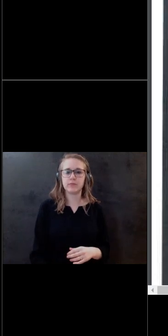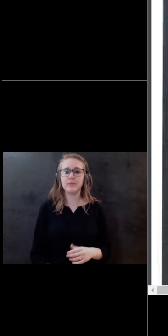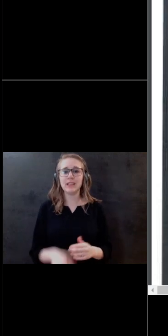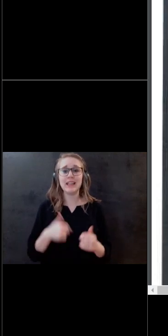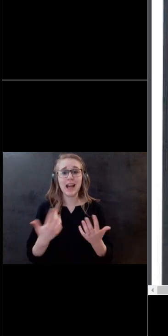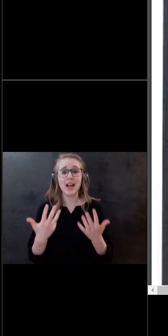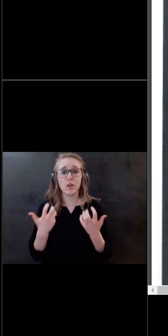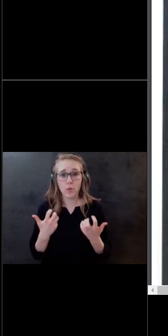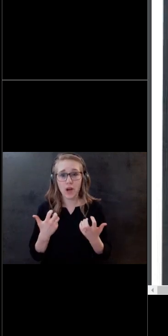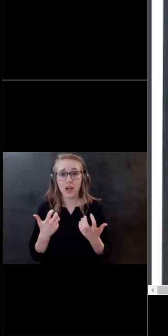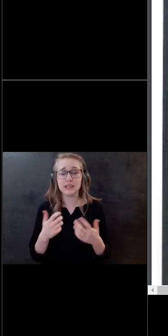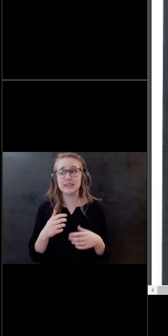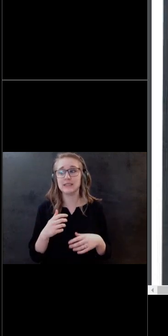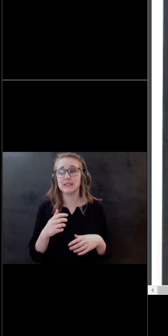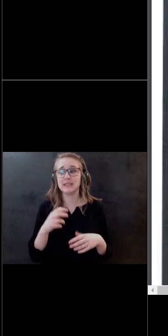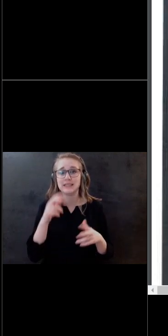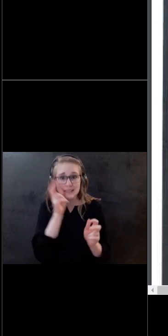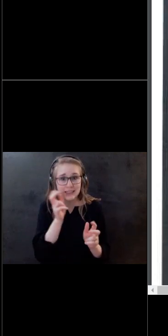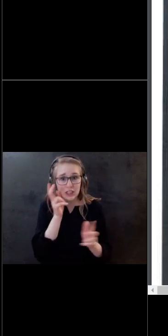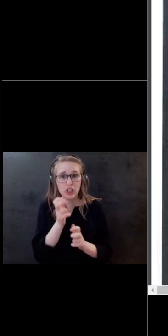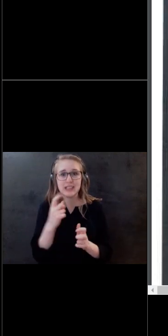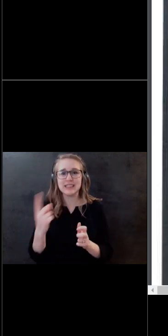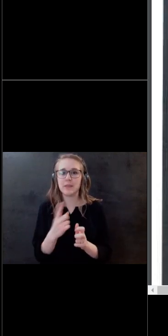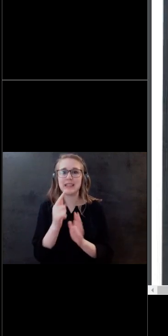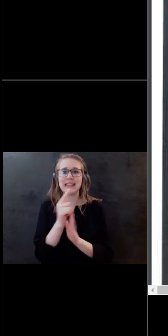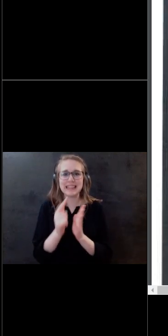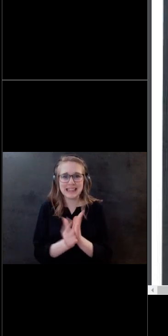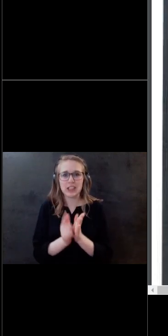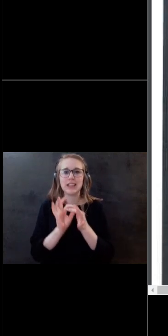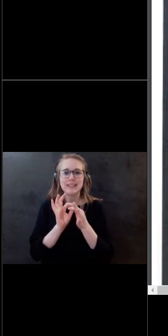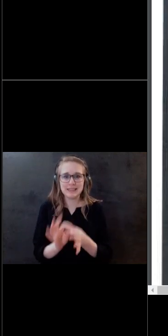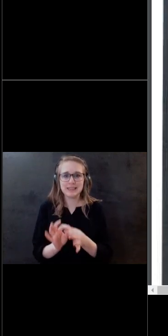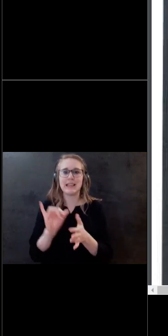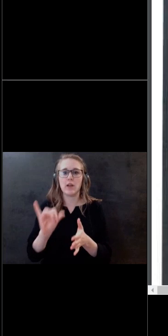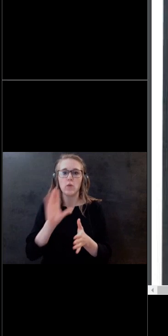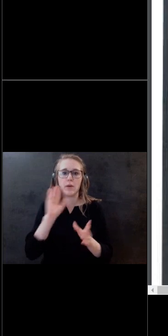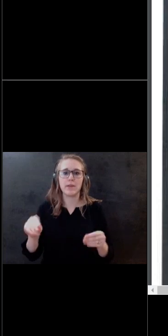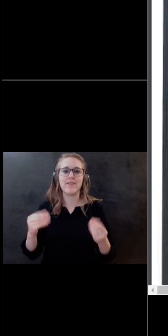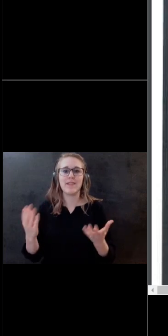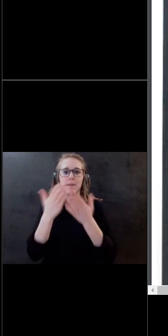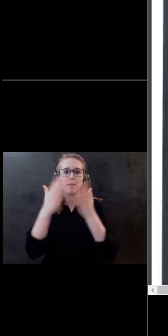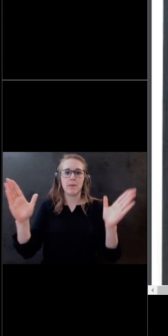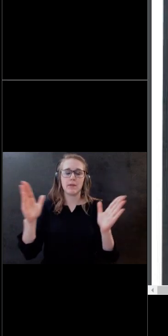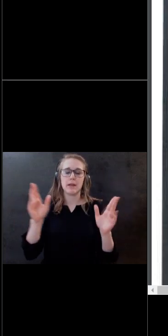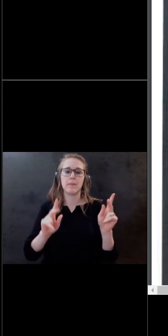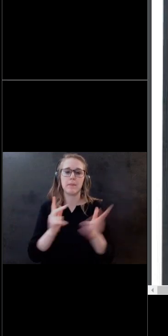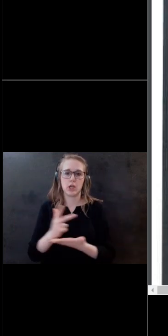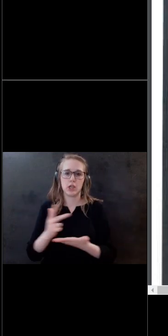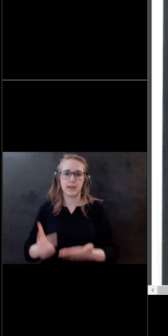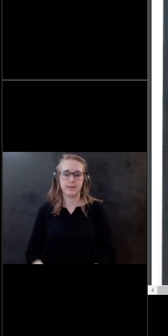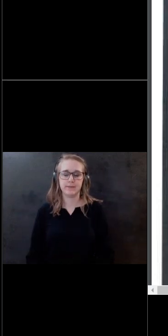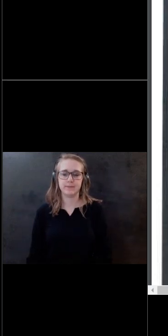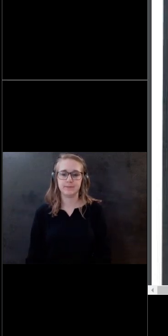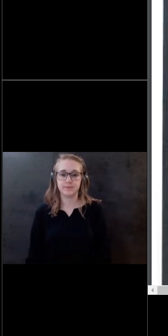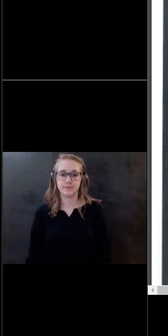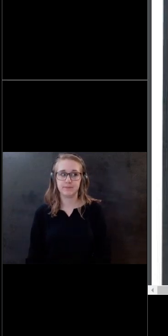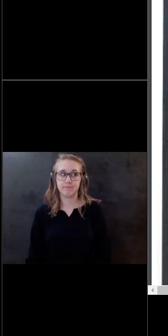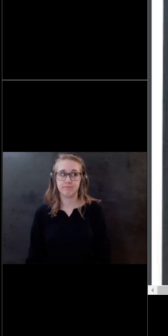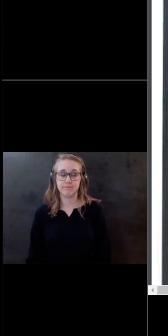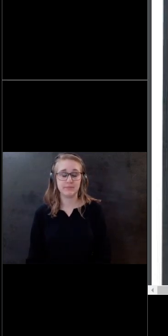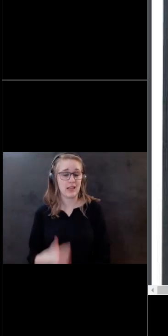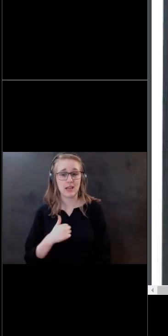I just want to hear and get something legally binding that will provide some public parking. And I'm okay to move forward with that